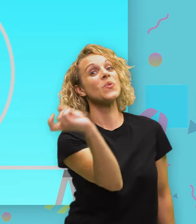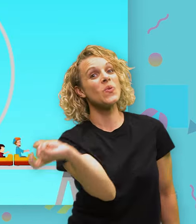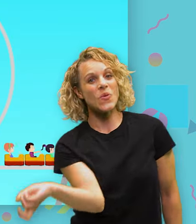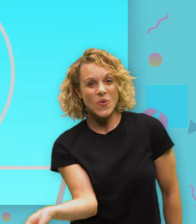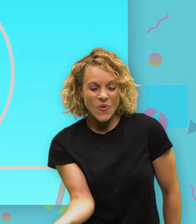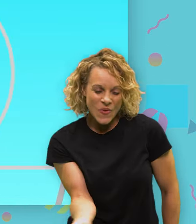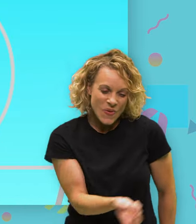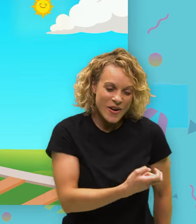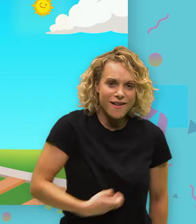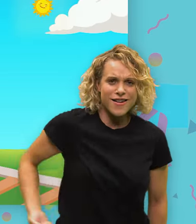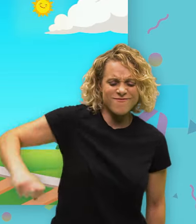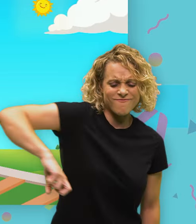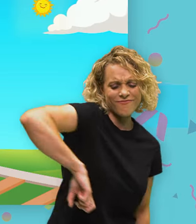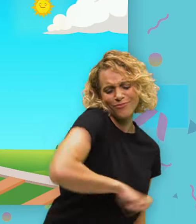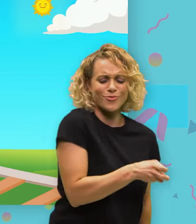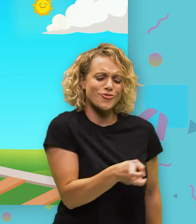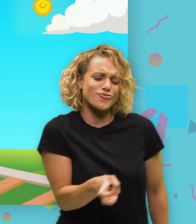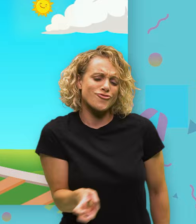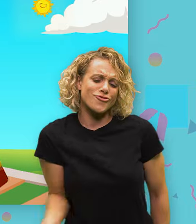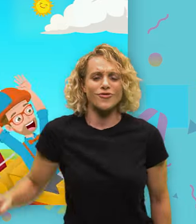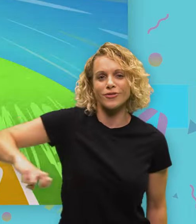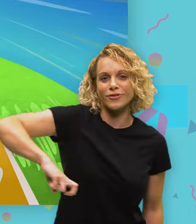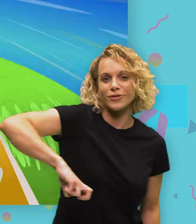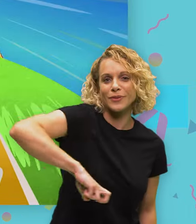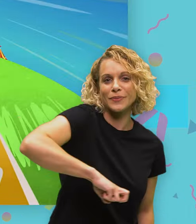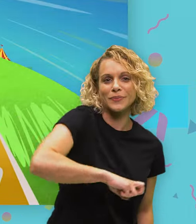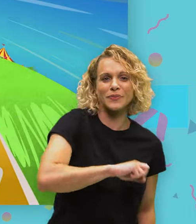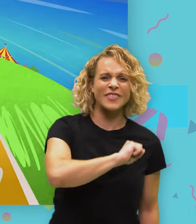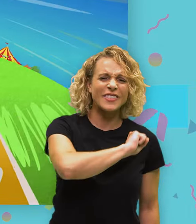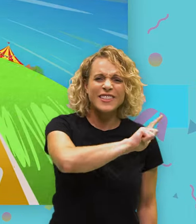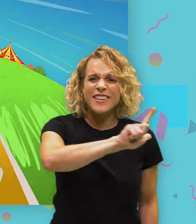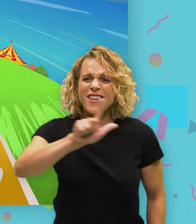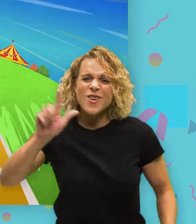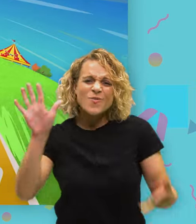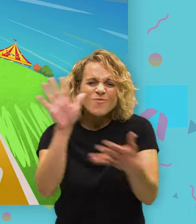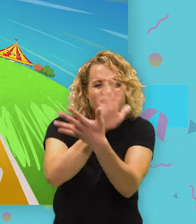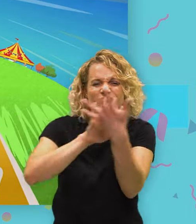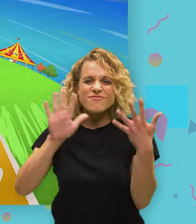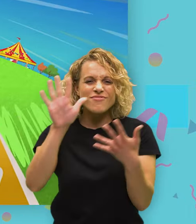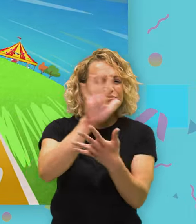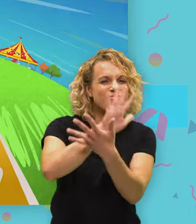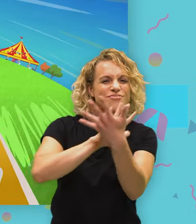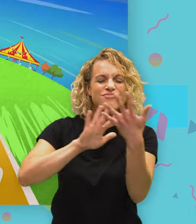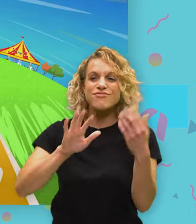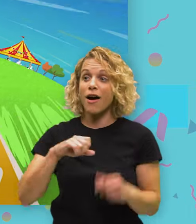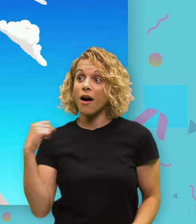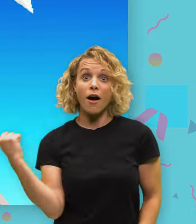upside down. Take a sharp turn, everything is a